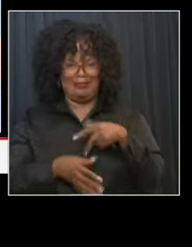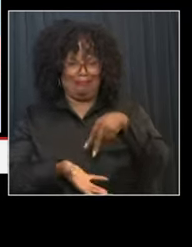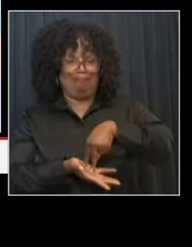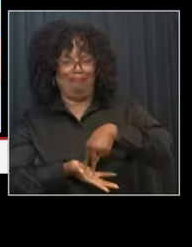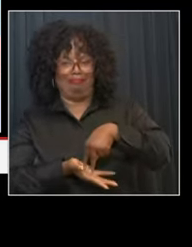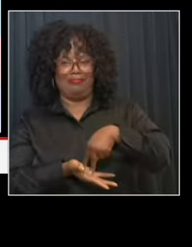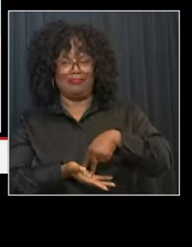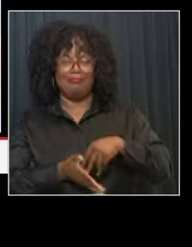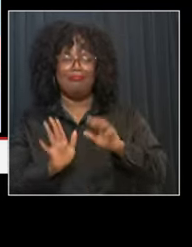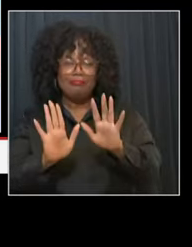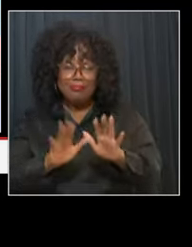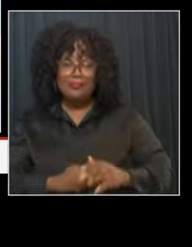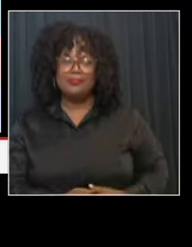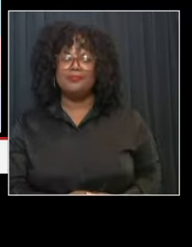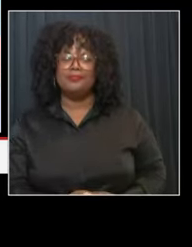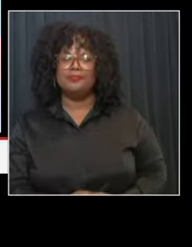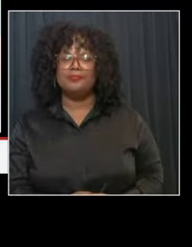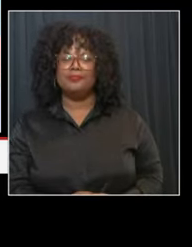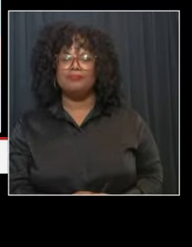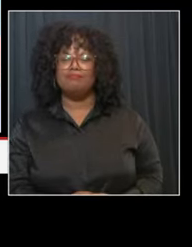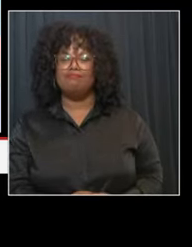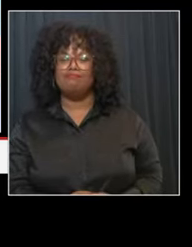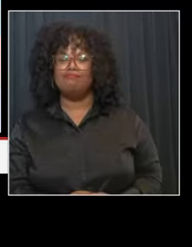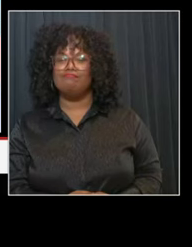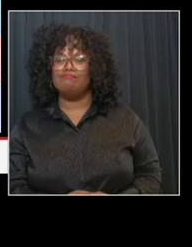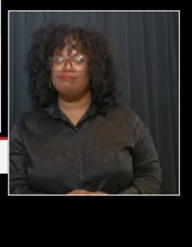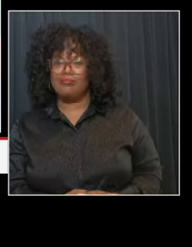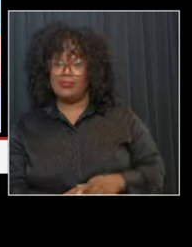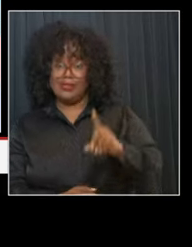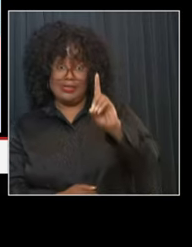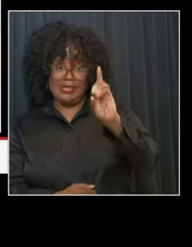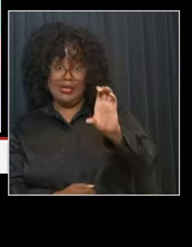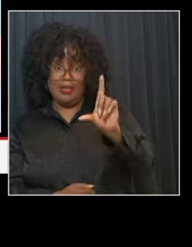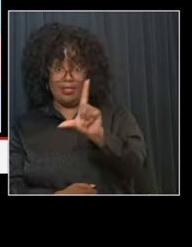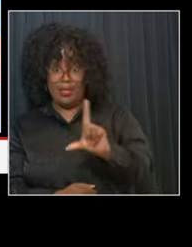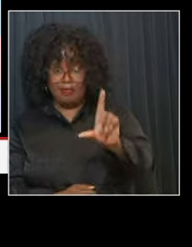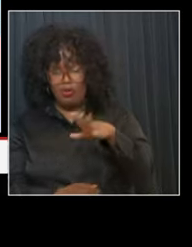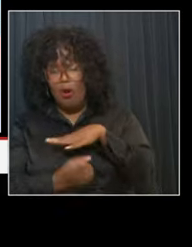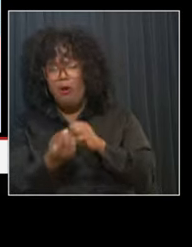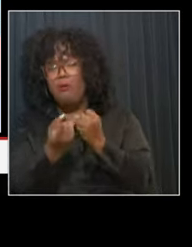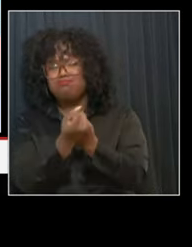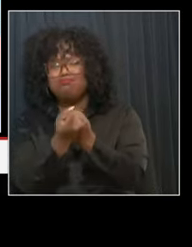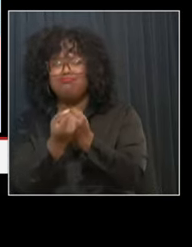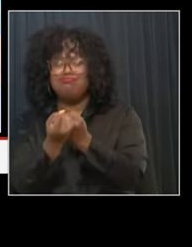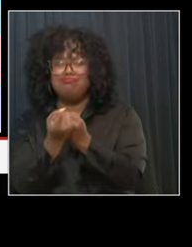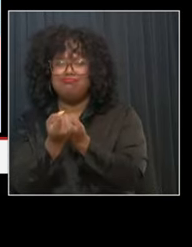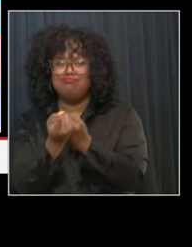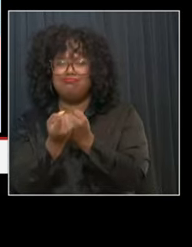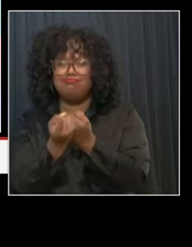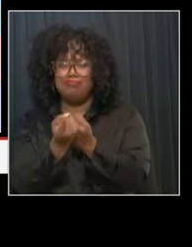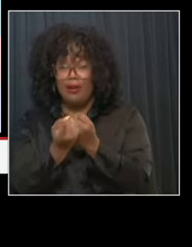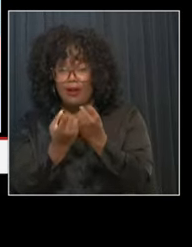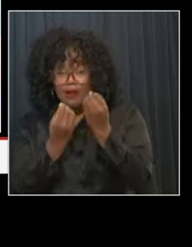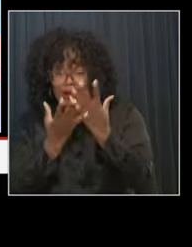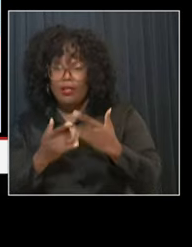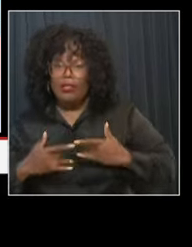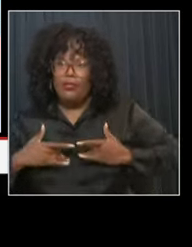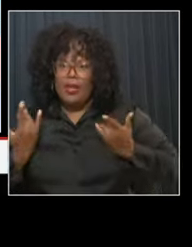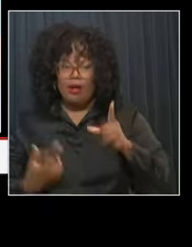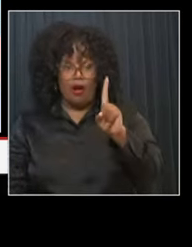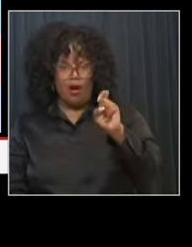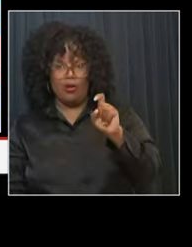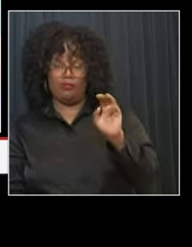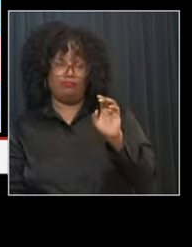Library's award-winning Facilities Master Plan Next Libris, we're thrilled that there's $166 million representing